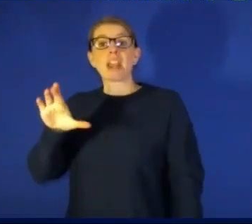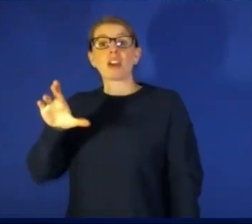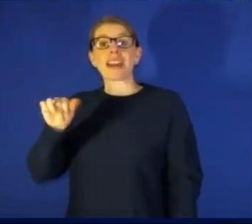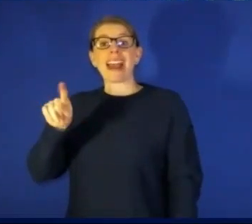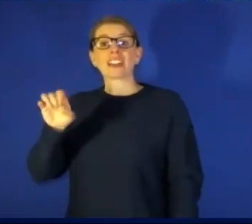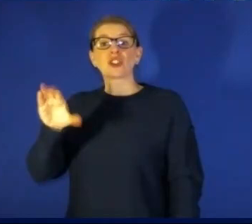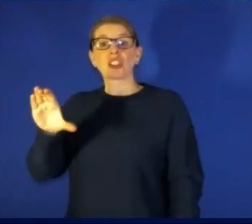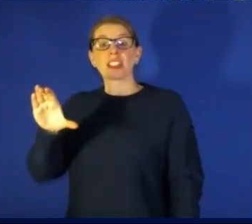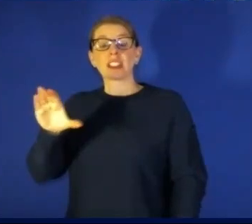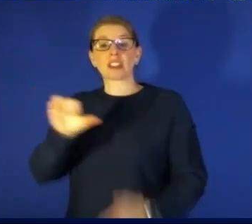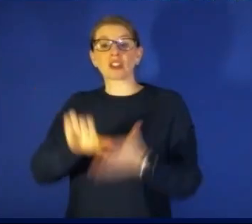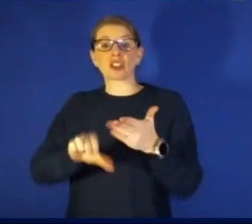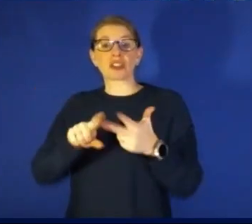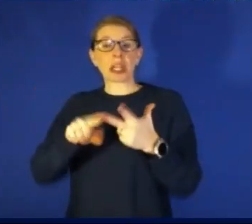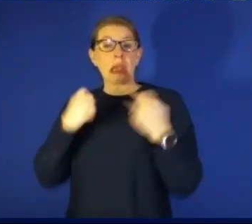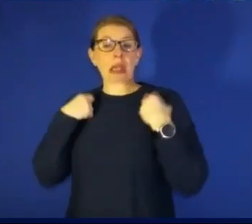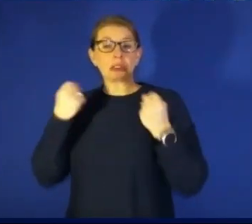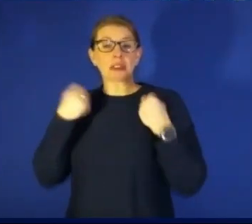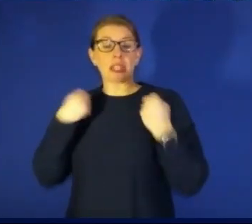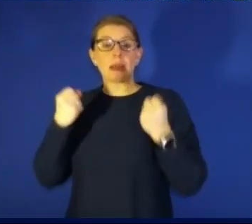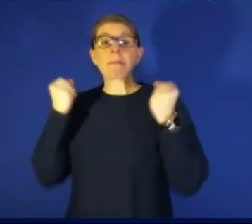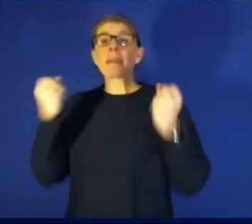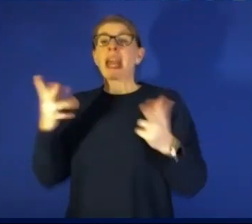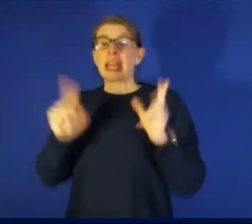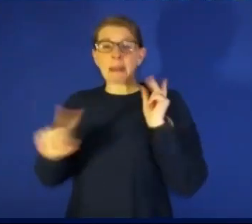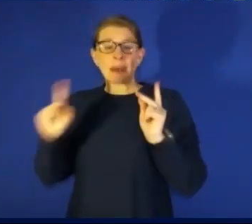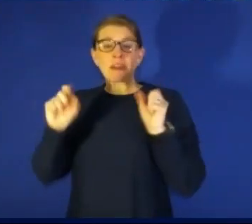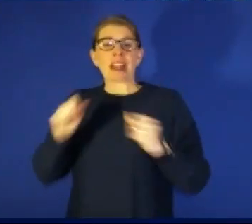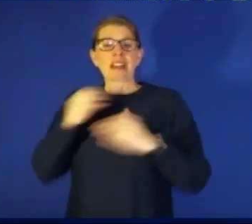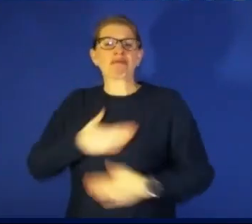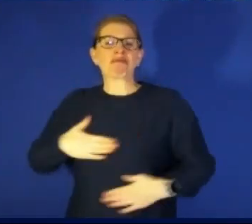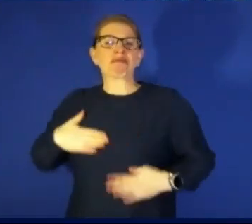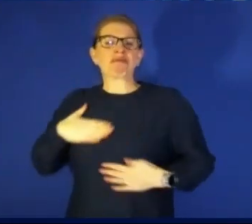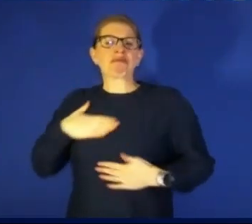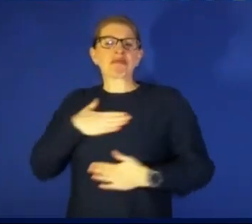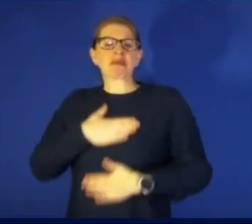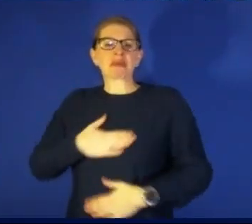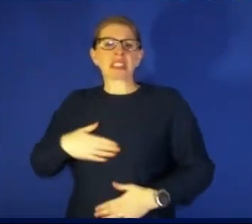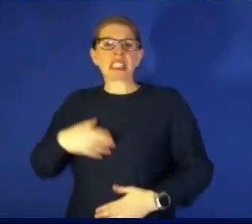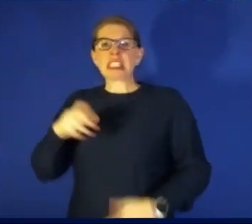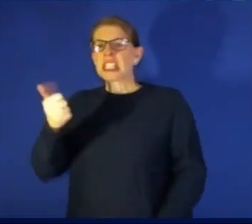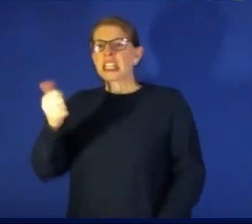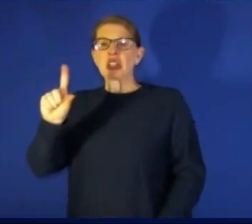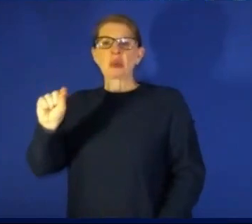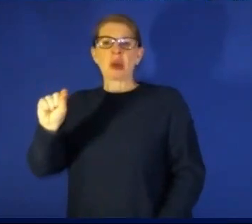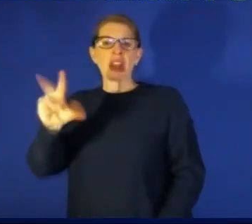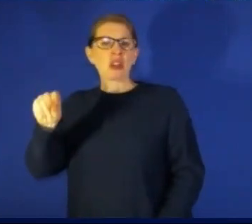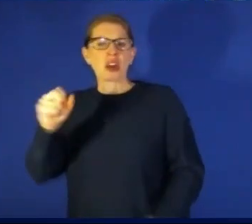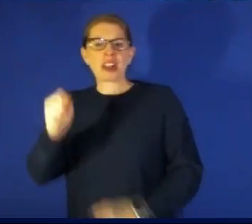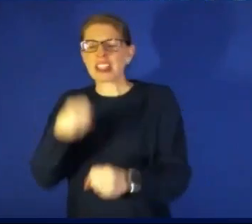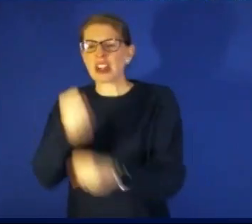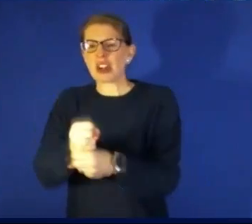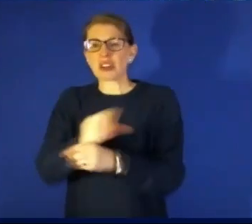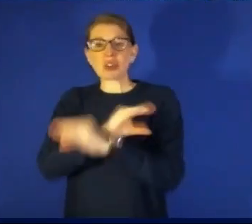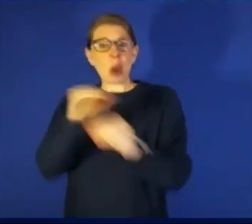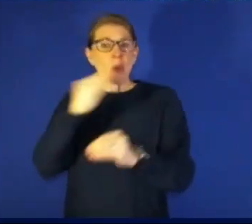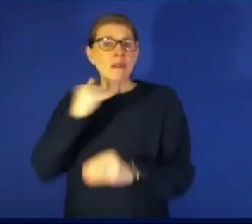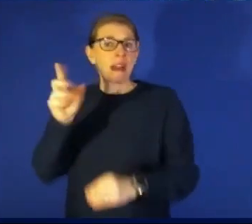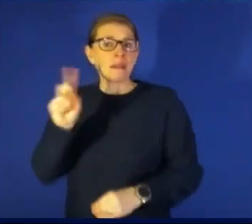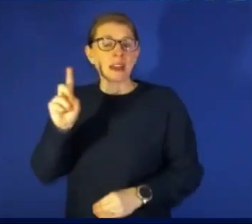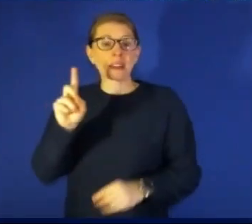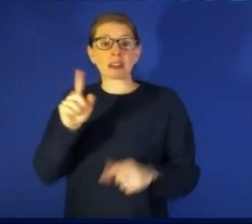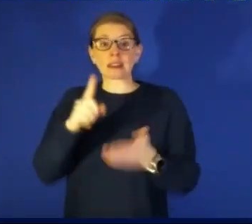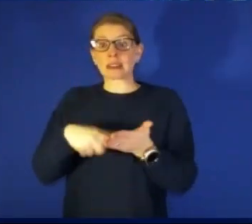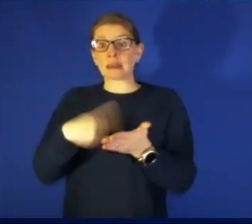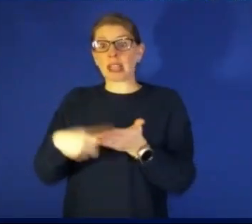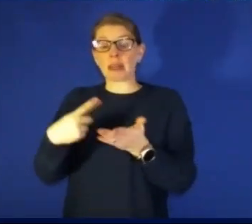many people can enjoy decades of being diabetes-free, and in sometimes a lifetime of having